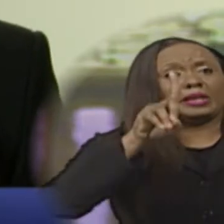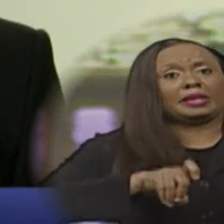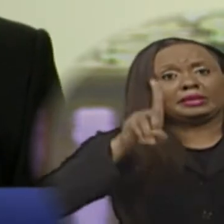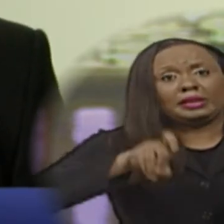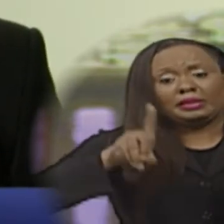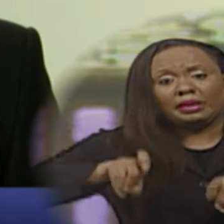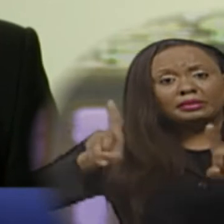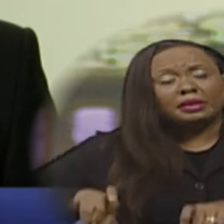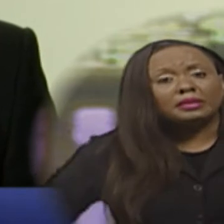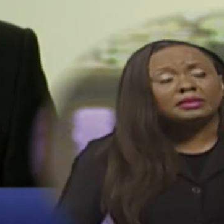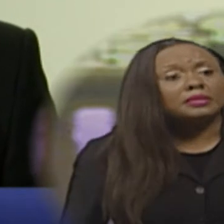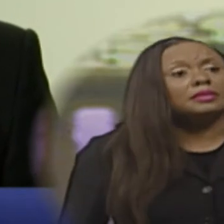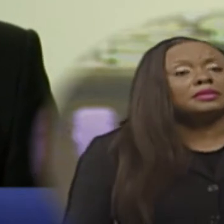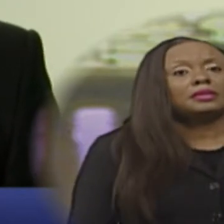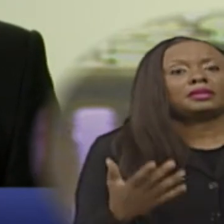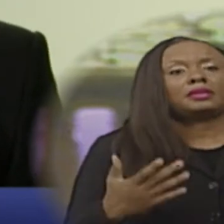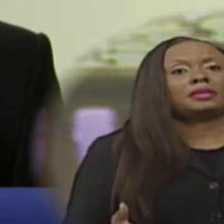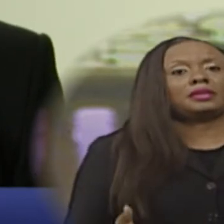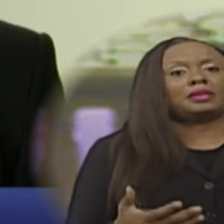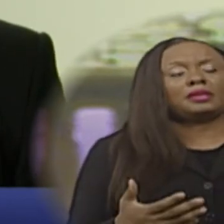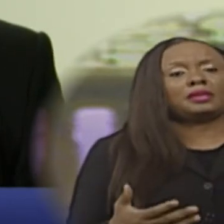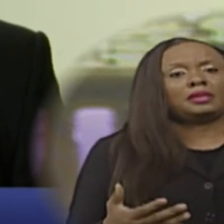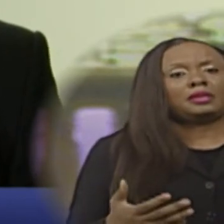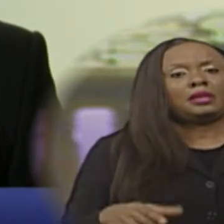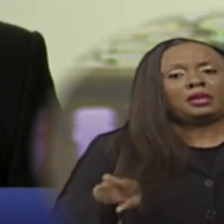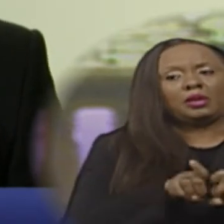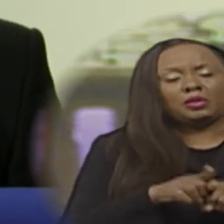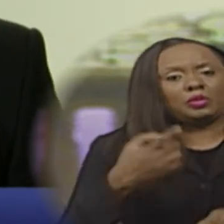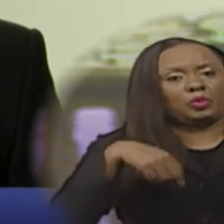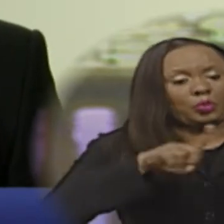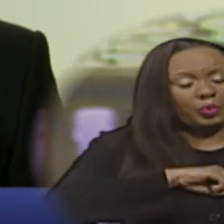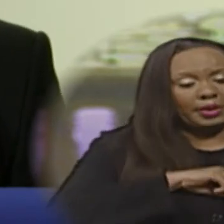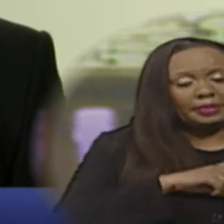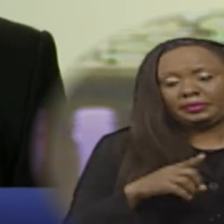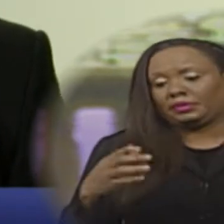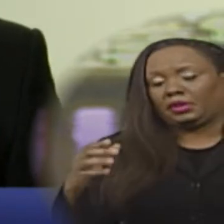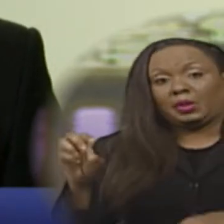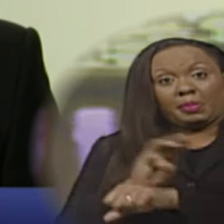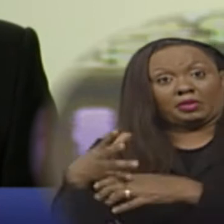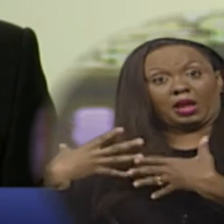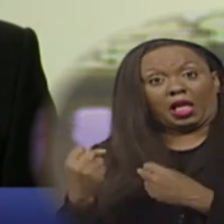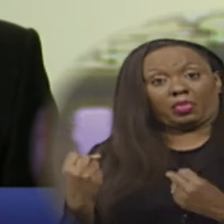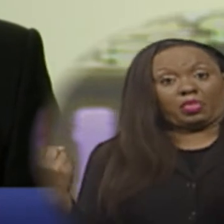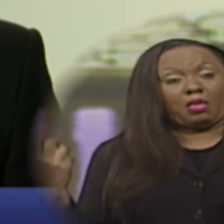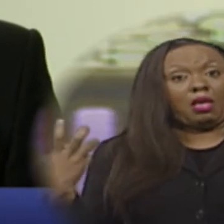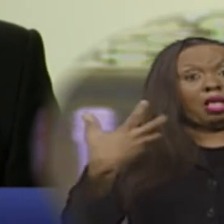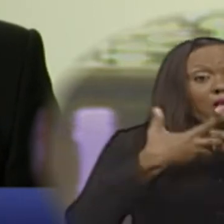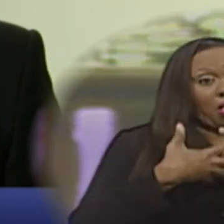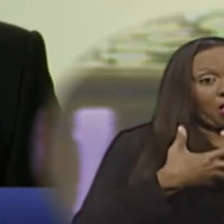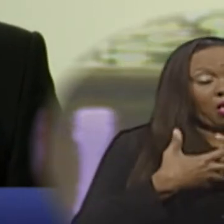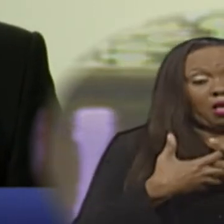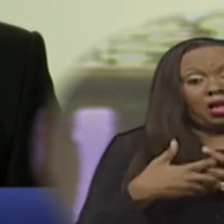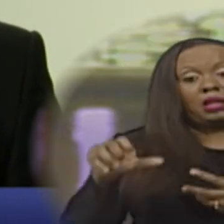almost. And in addition to that, the EPD, in conjunction with the Ministry of Health, over the last month conducted independently at